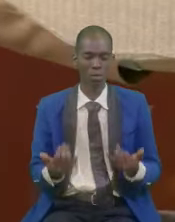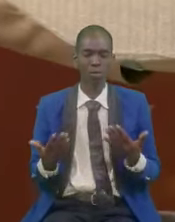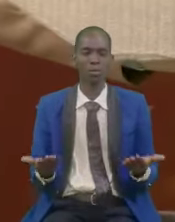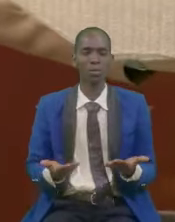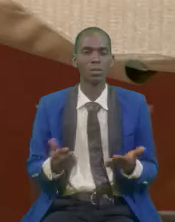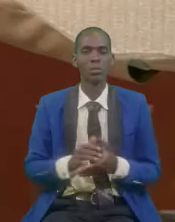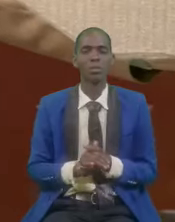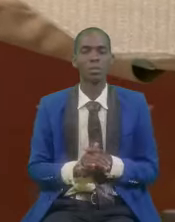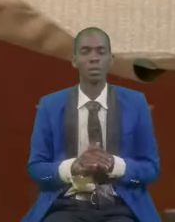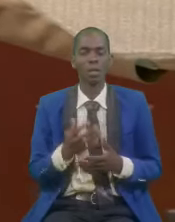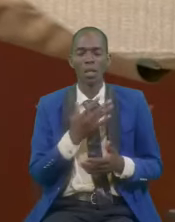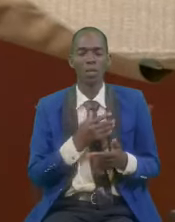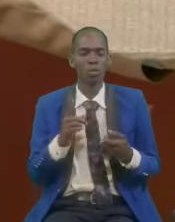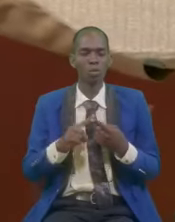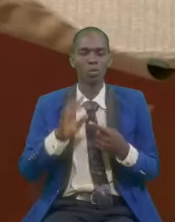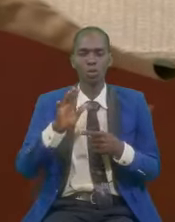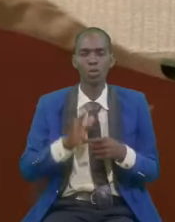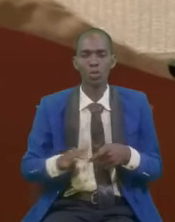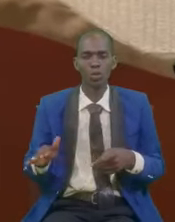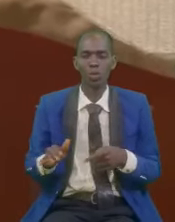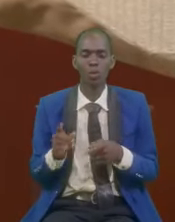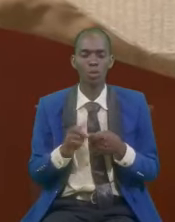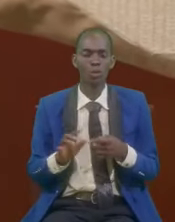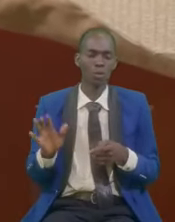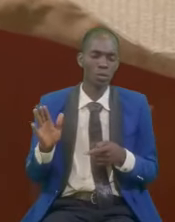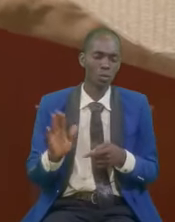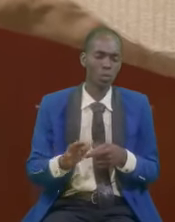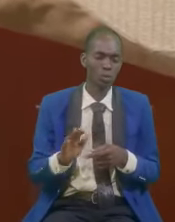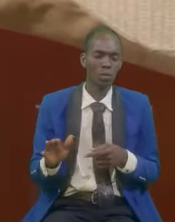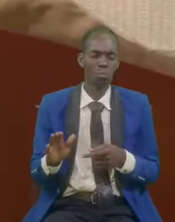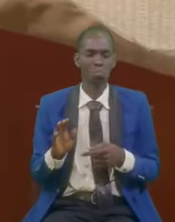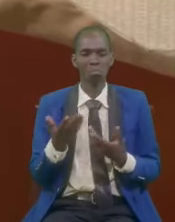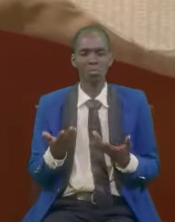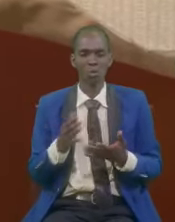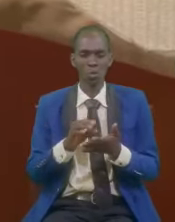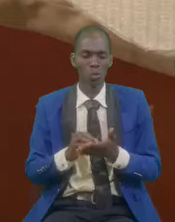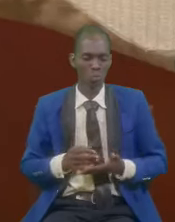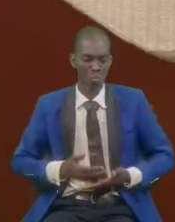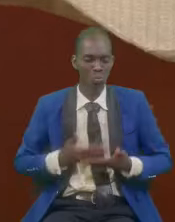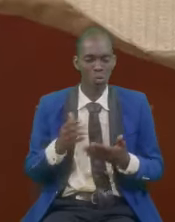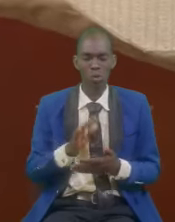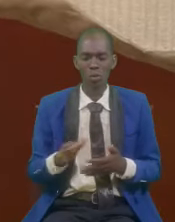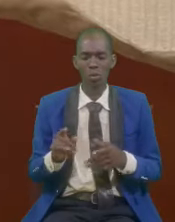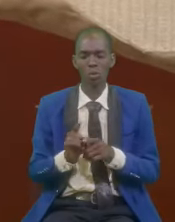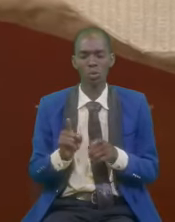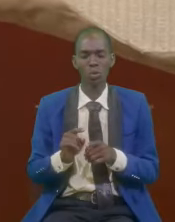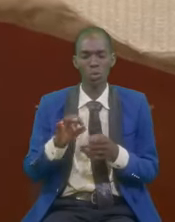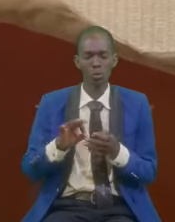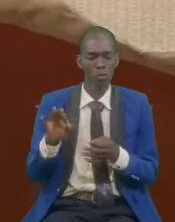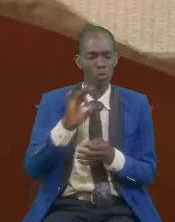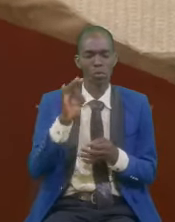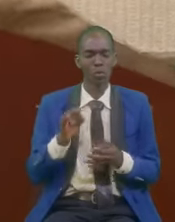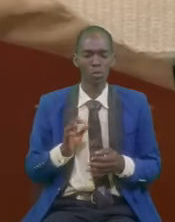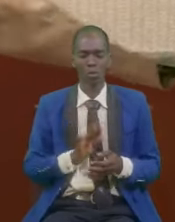and unto your children, unto their children, biological, unto their spiritual children too,